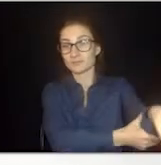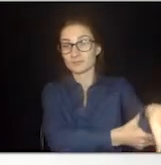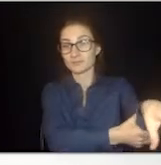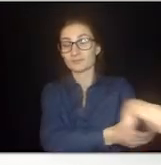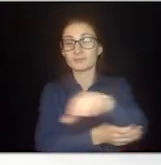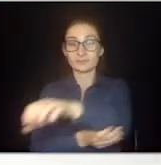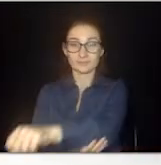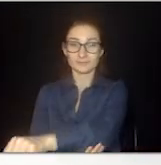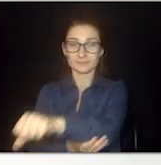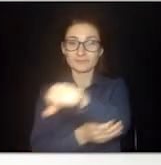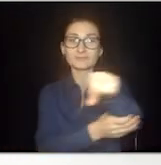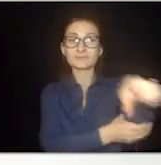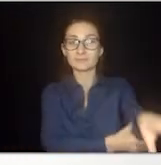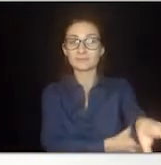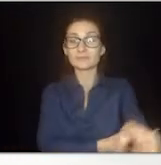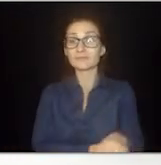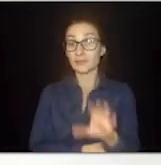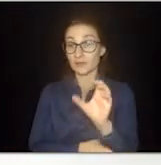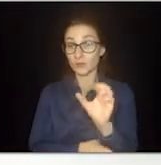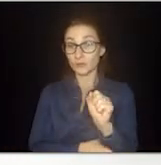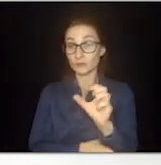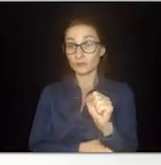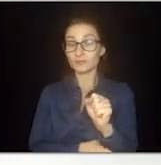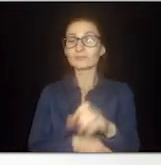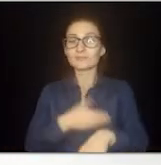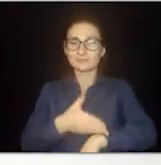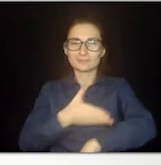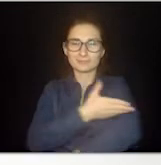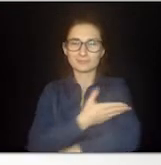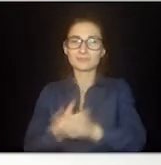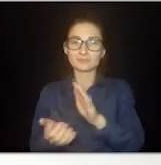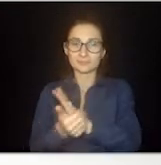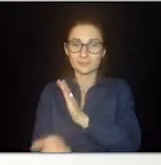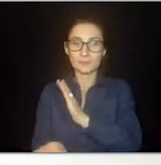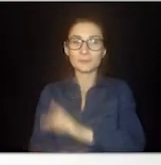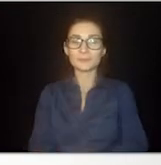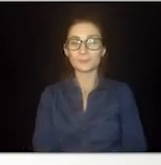box. He demonstrates improved grasping skills.